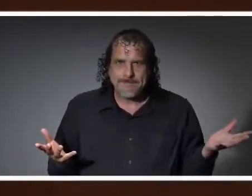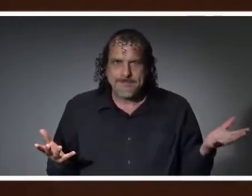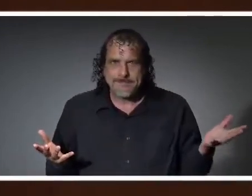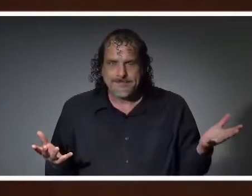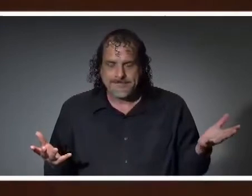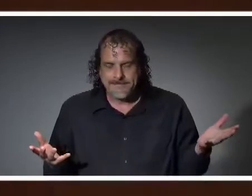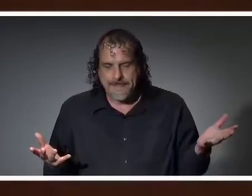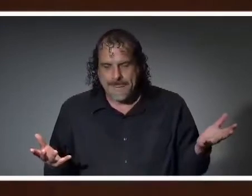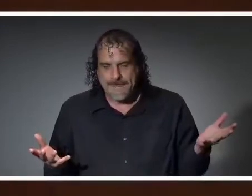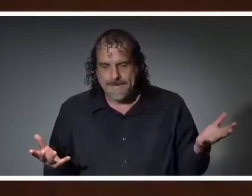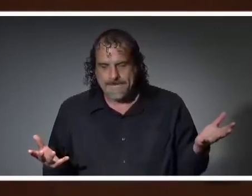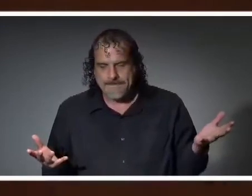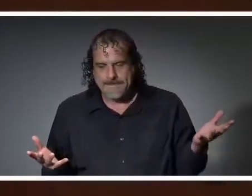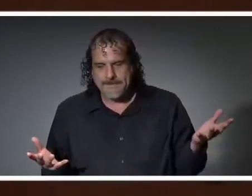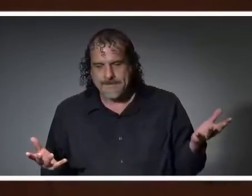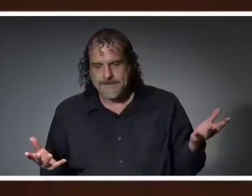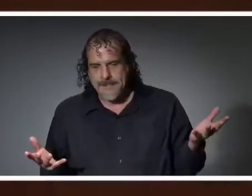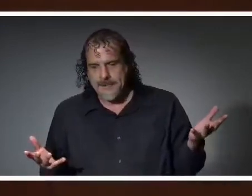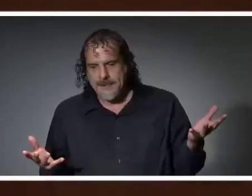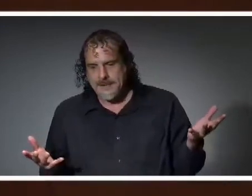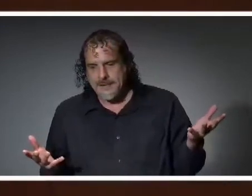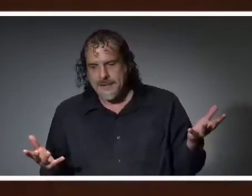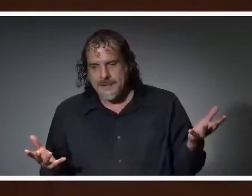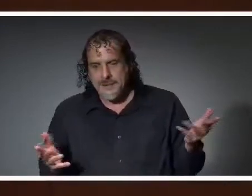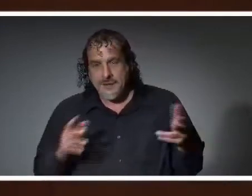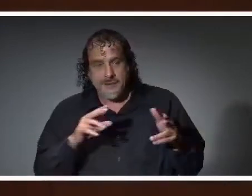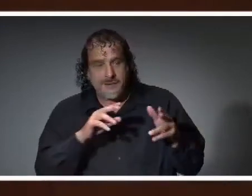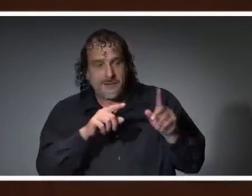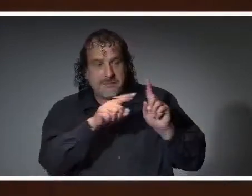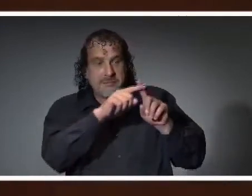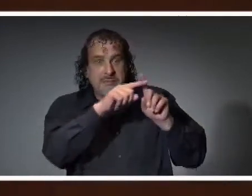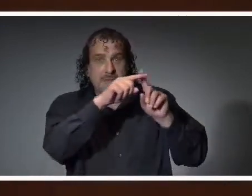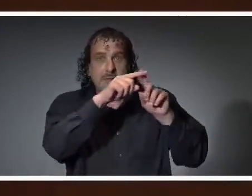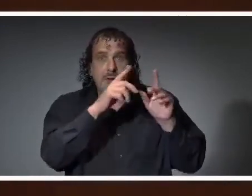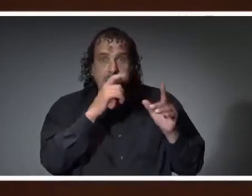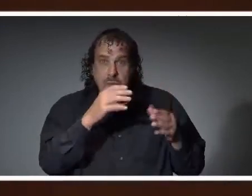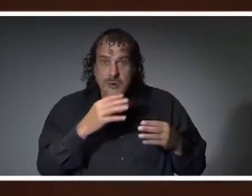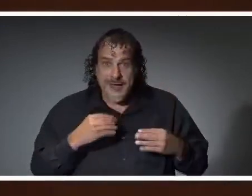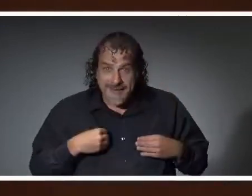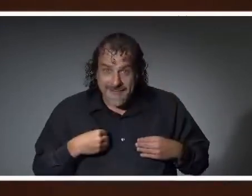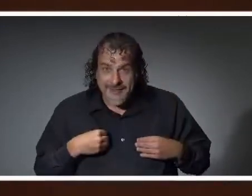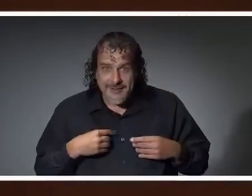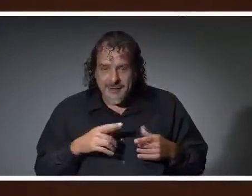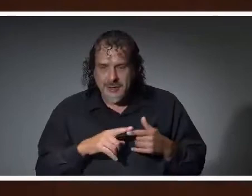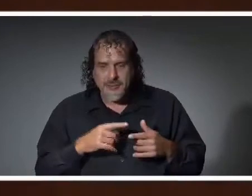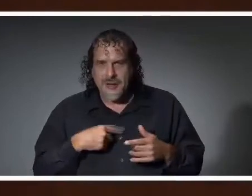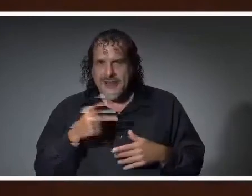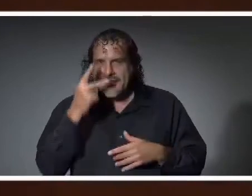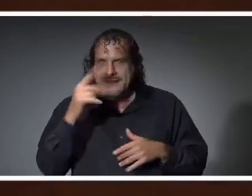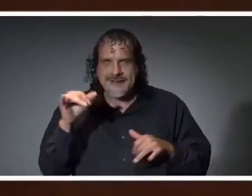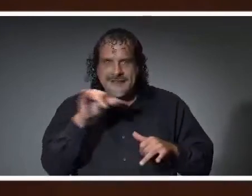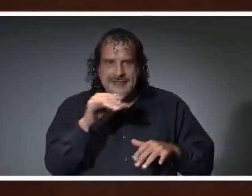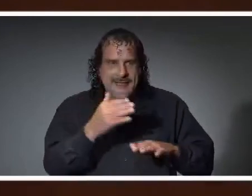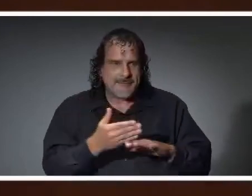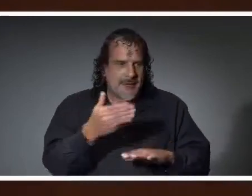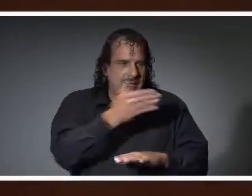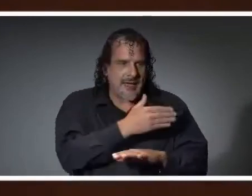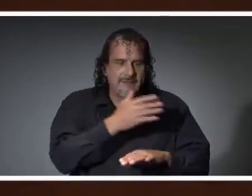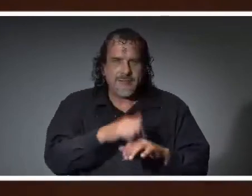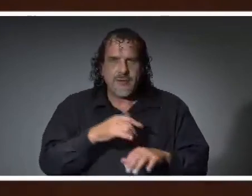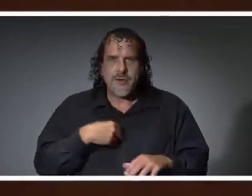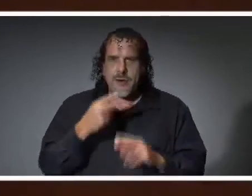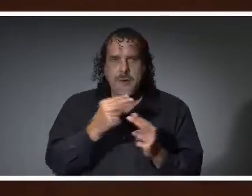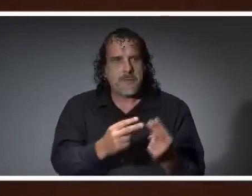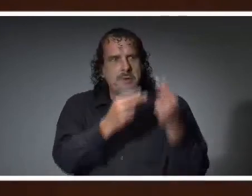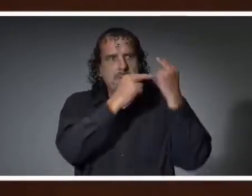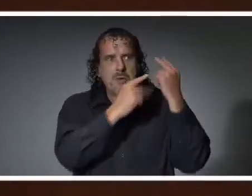general driver of new cases, we haven't seen the same signal we saw after Memorial Day and 4th of July,